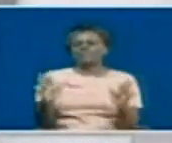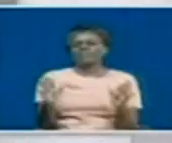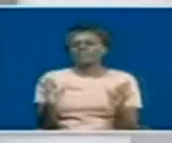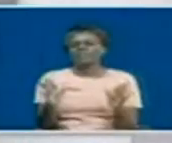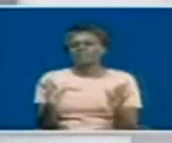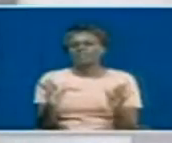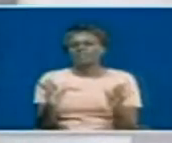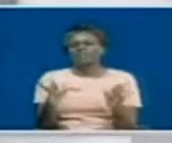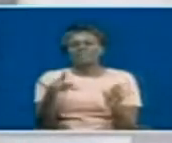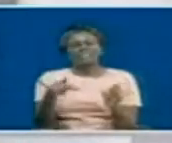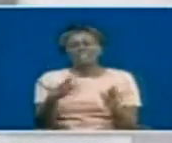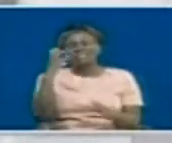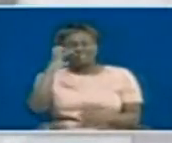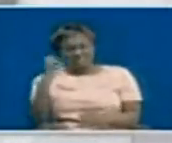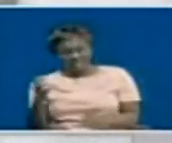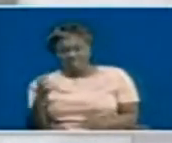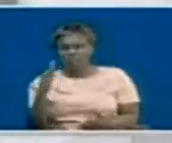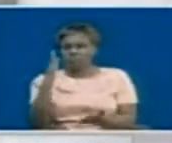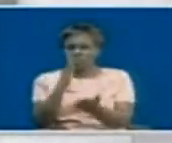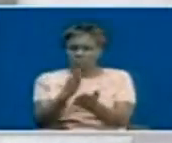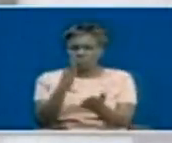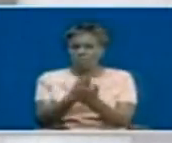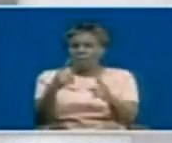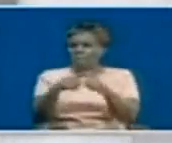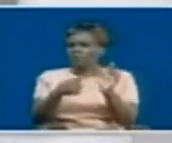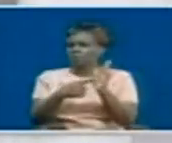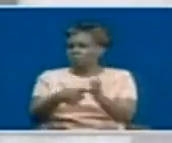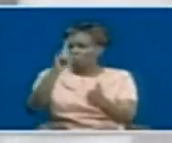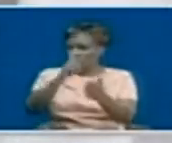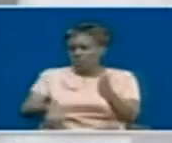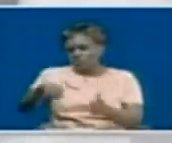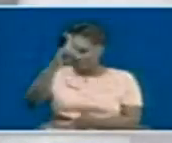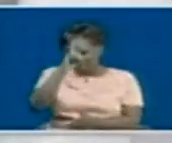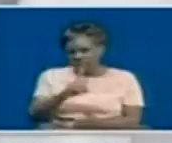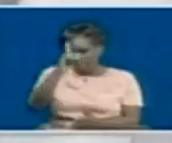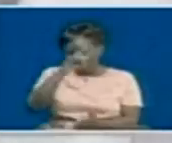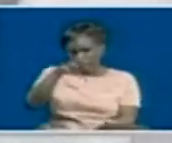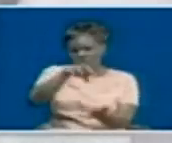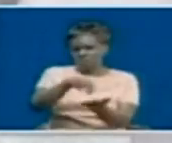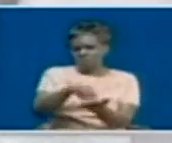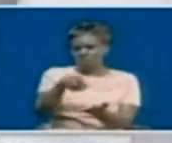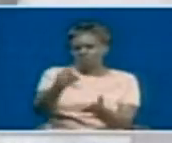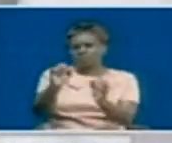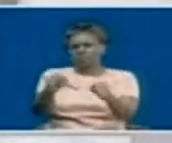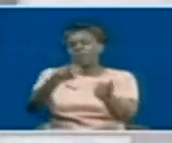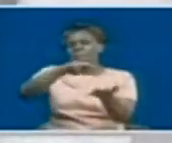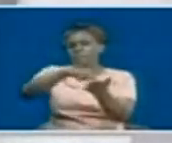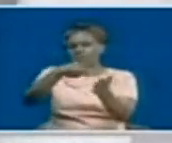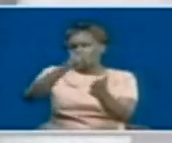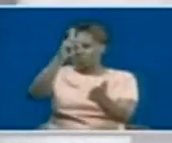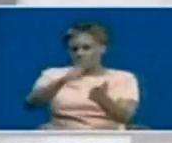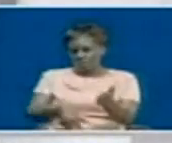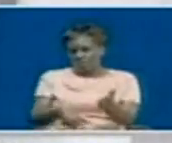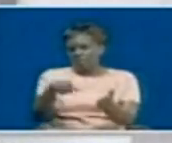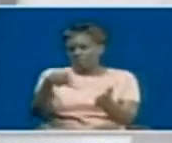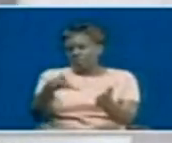was very traumatic, but it shows the seriousness of this thing. It can actually mean, it can take